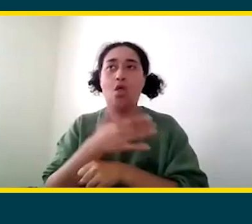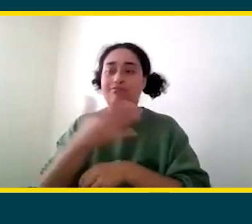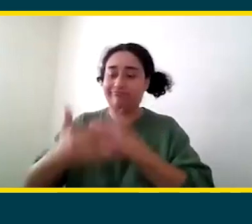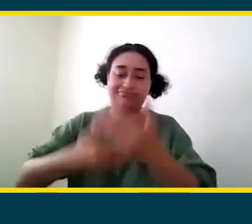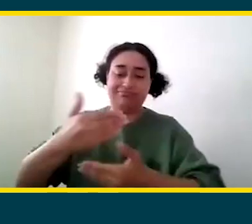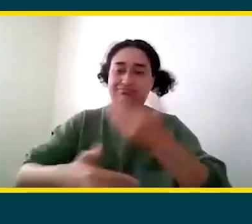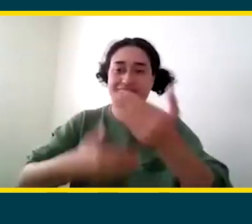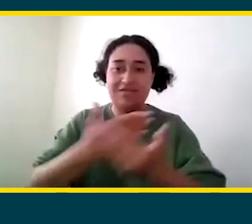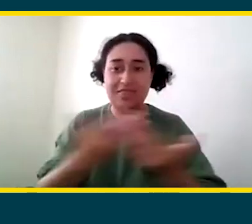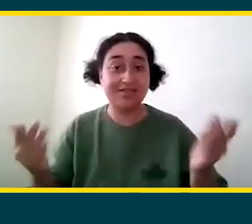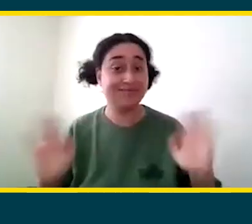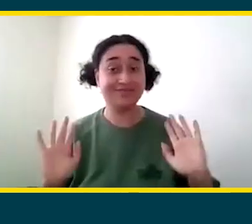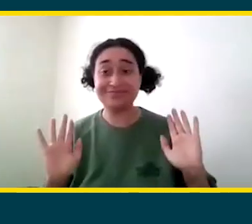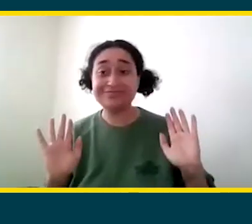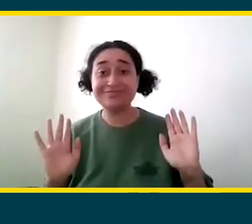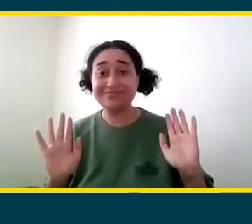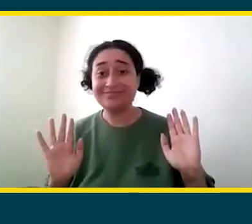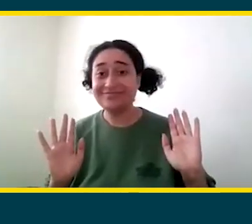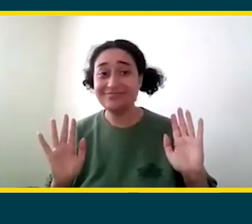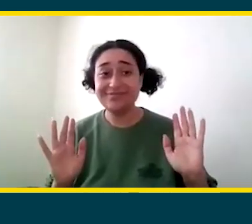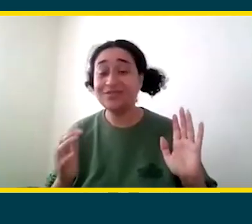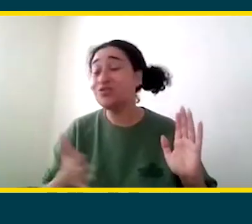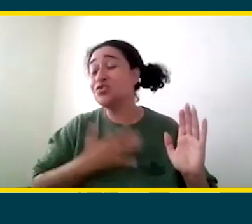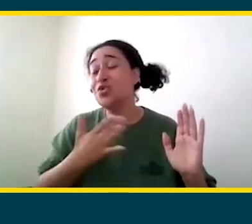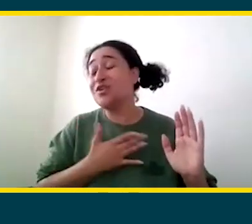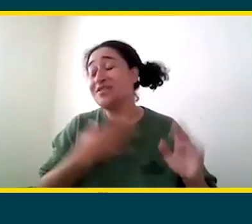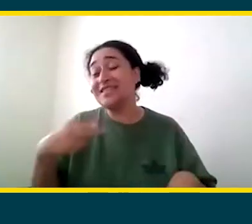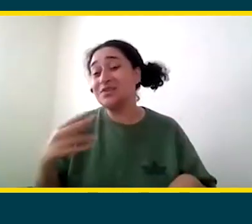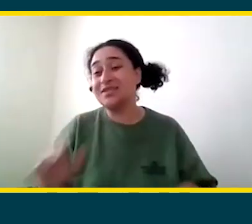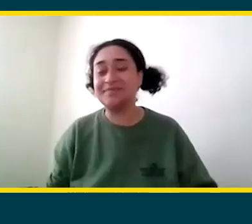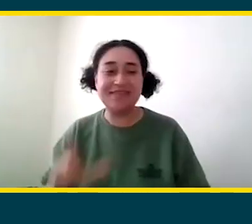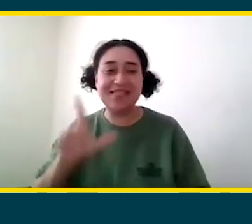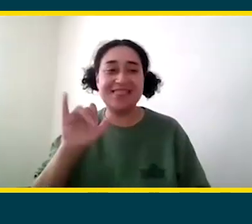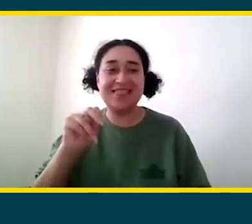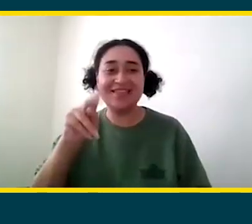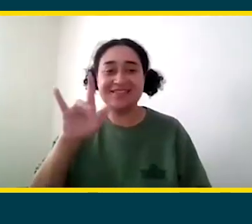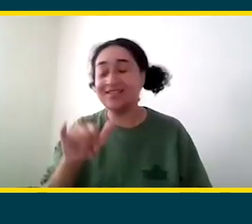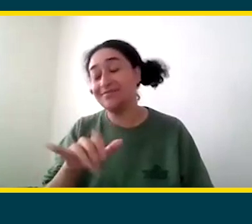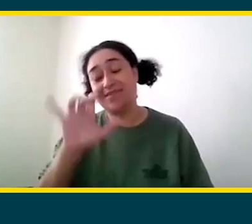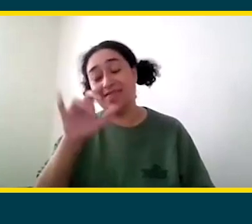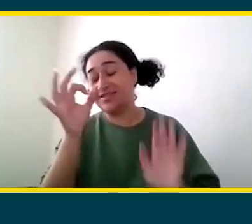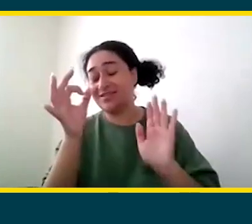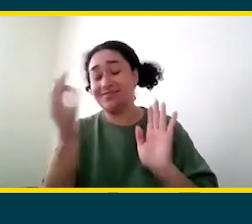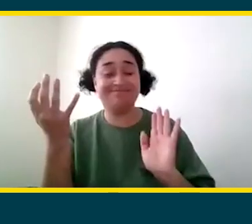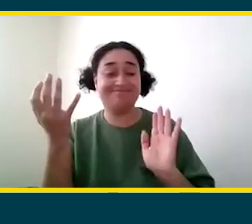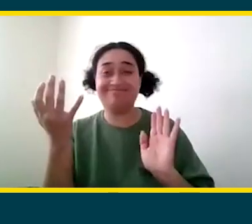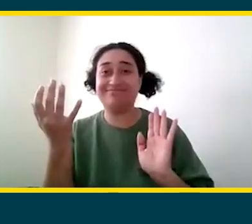Because, yeah, the joys of history. This is Lindsay. I feel like that tracks.